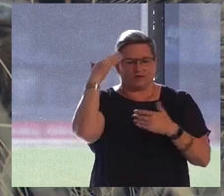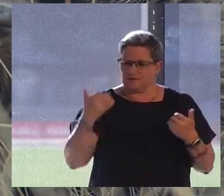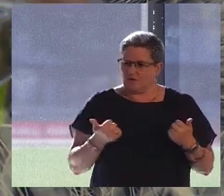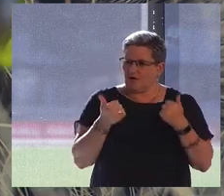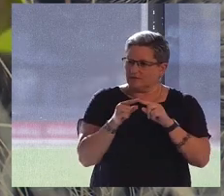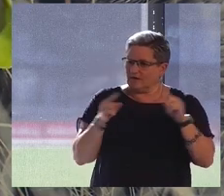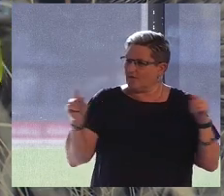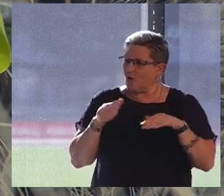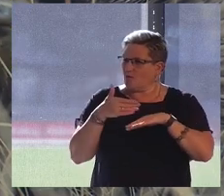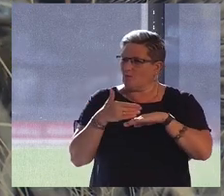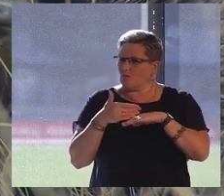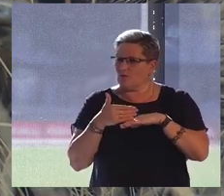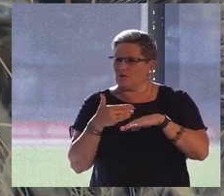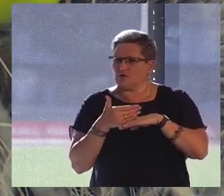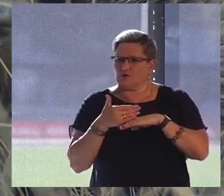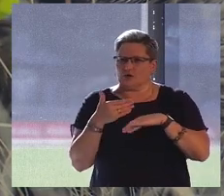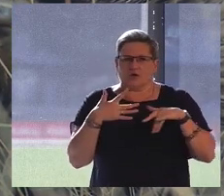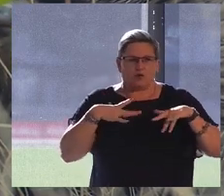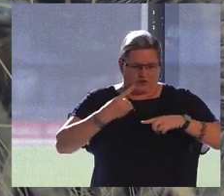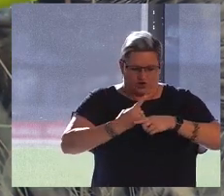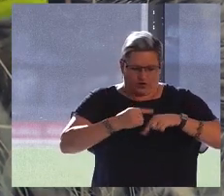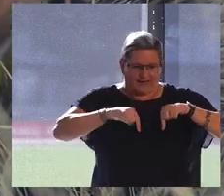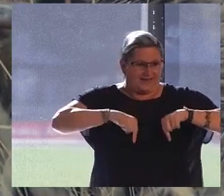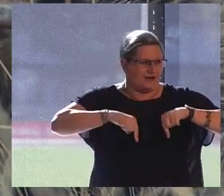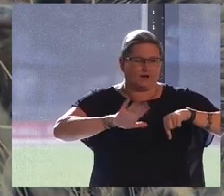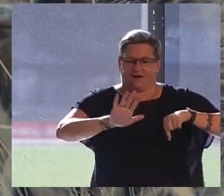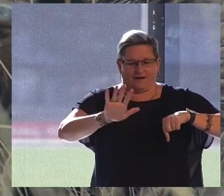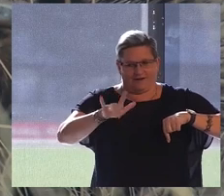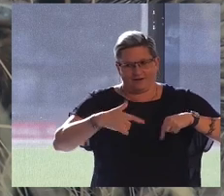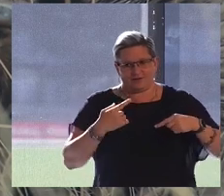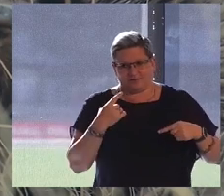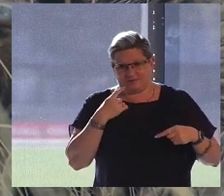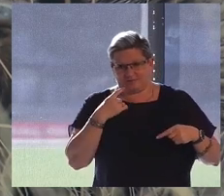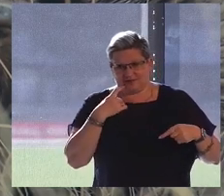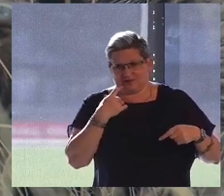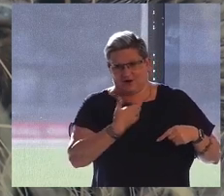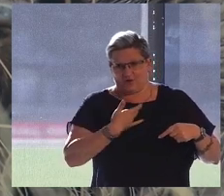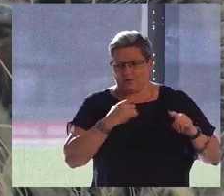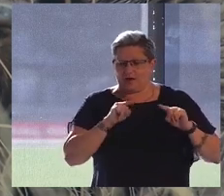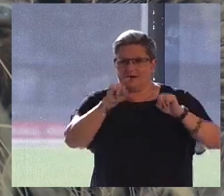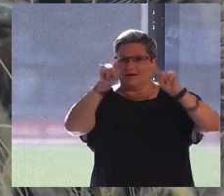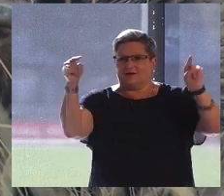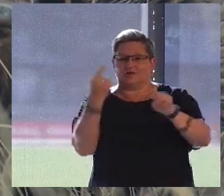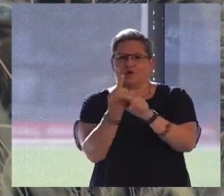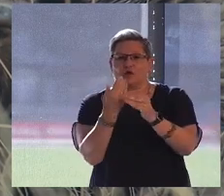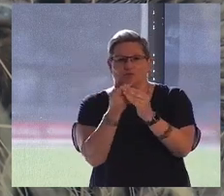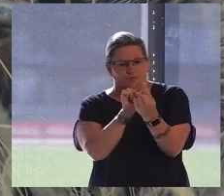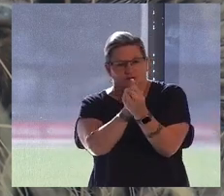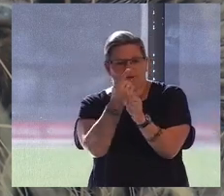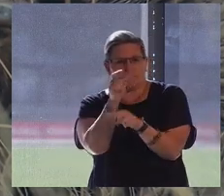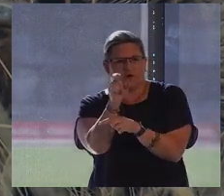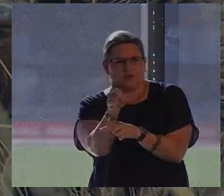homework. And I don't want us talking to people in here. I want us talking to people out there around how we change this agenda. We can do